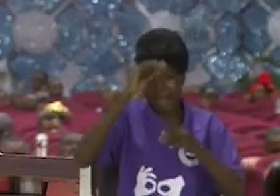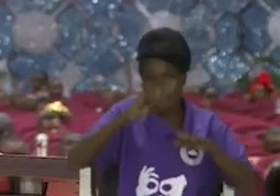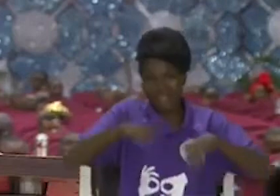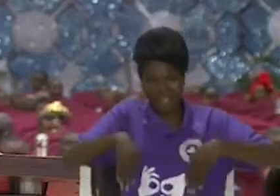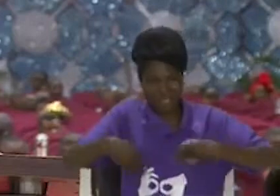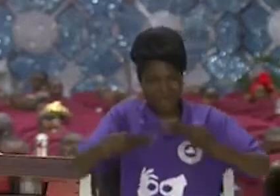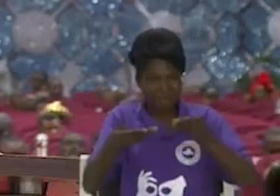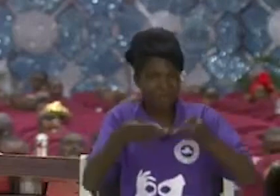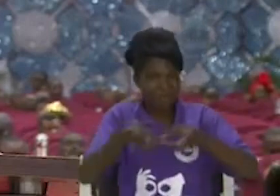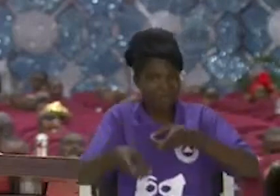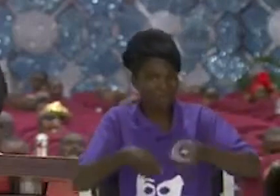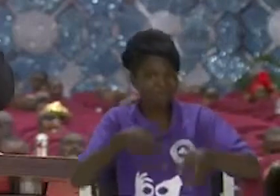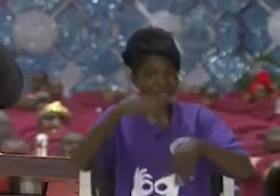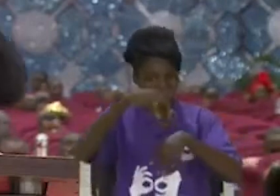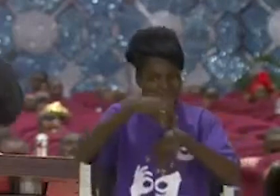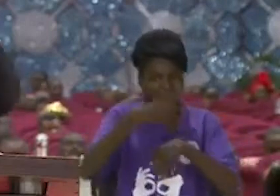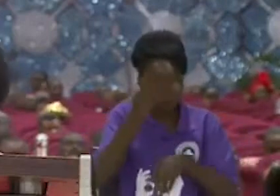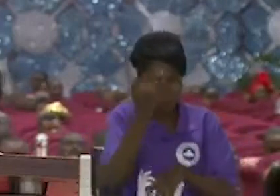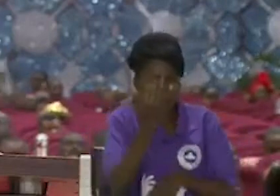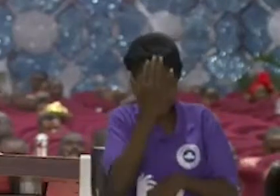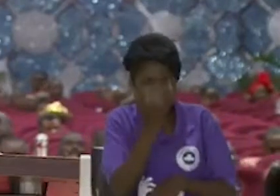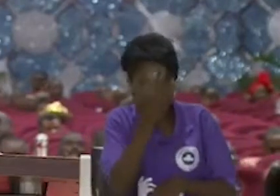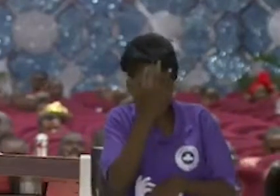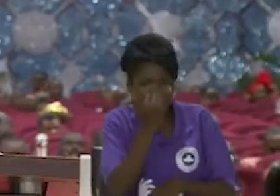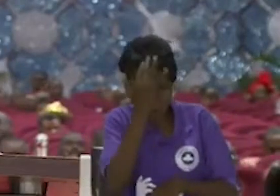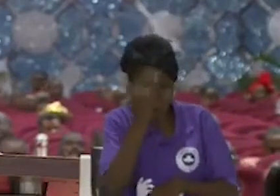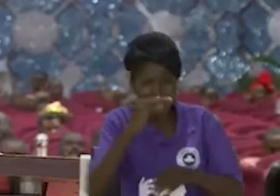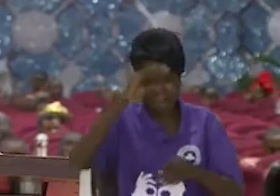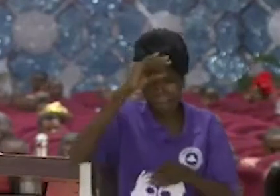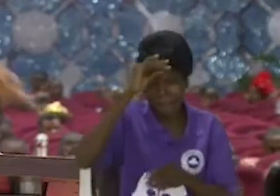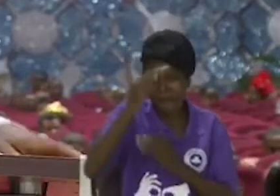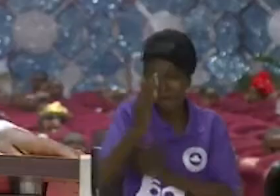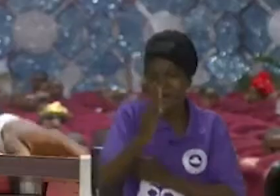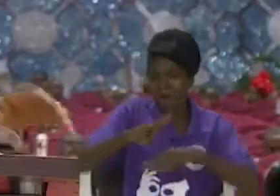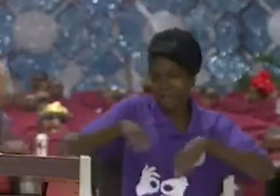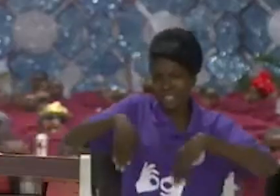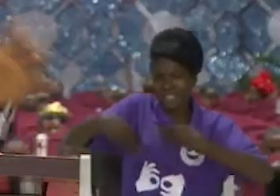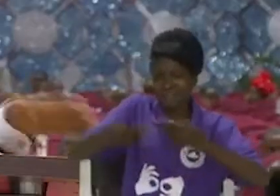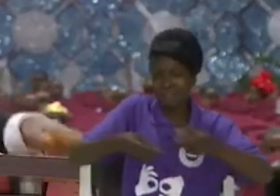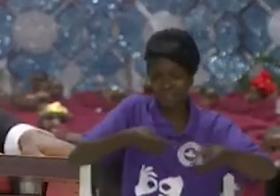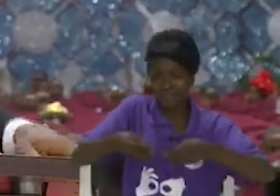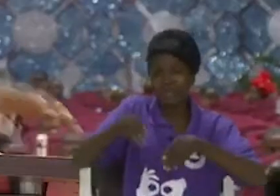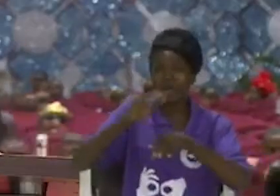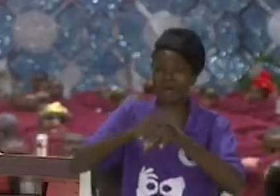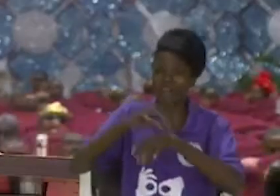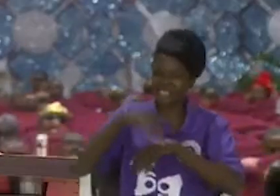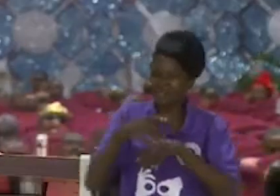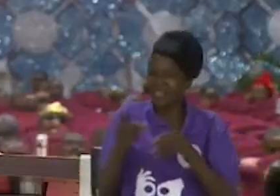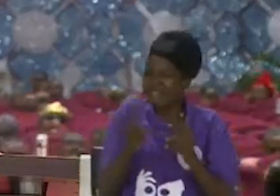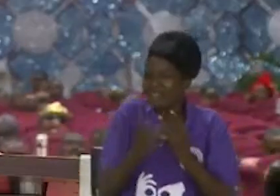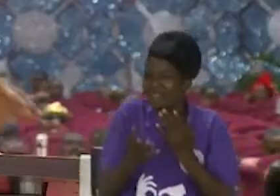earth for? Why was it man that God handed over the dominion of earth to? Very simple.